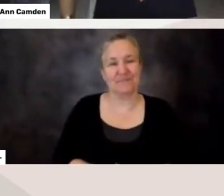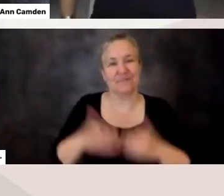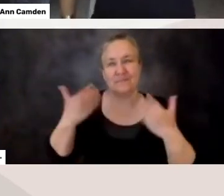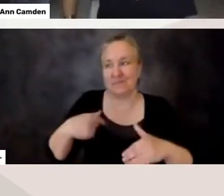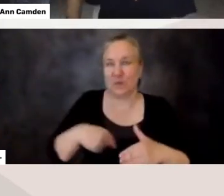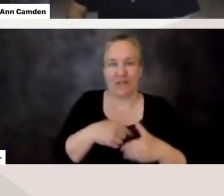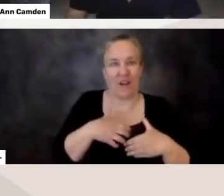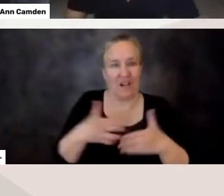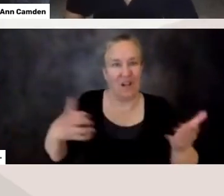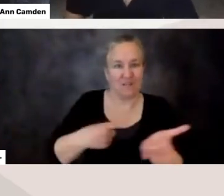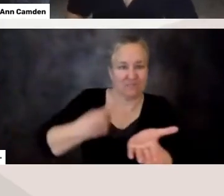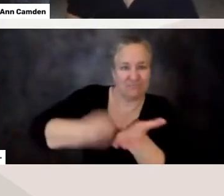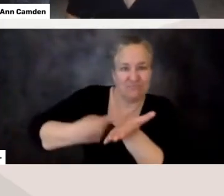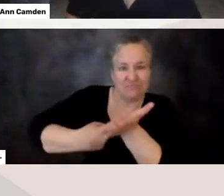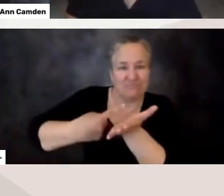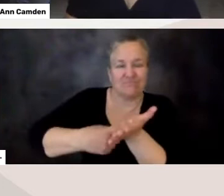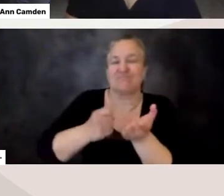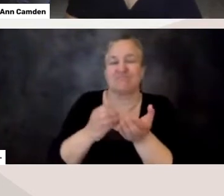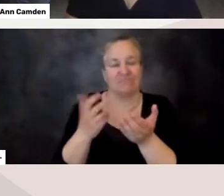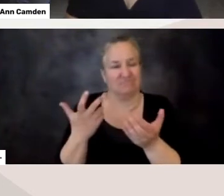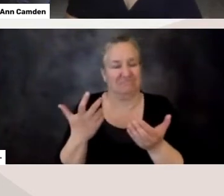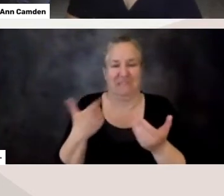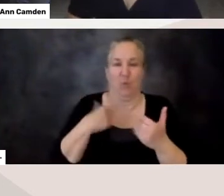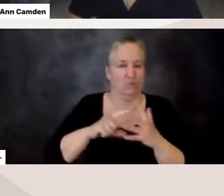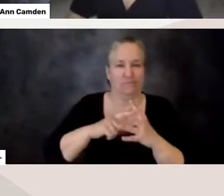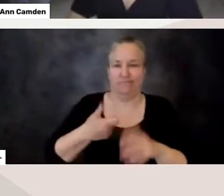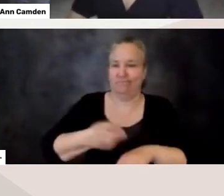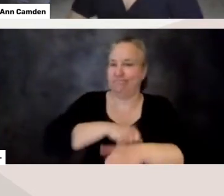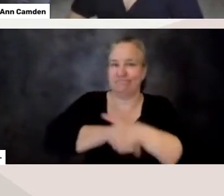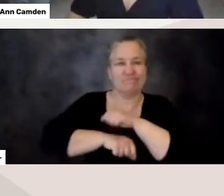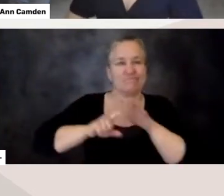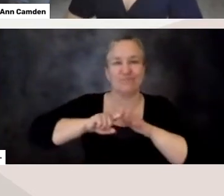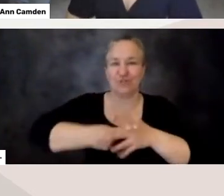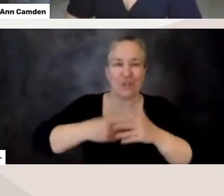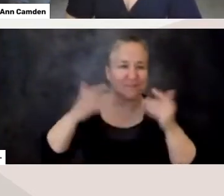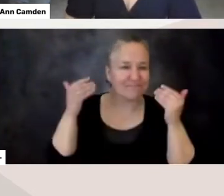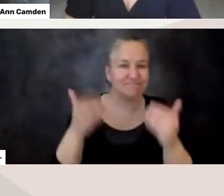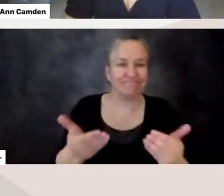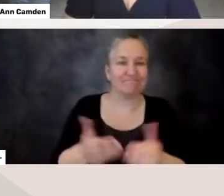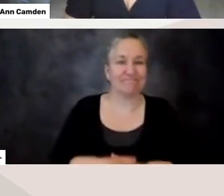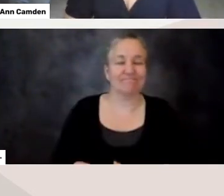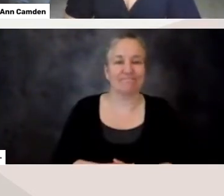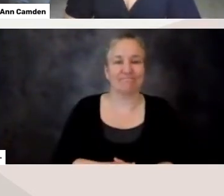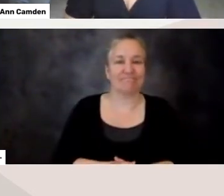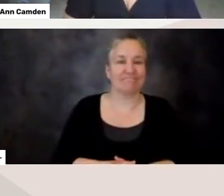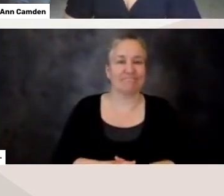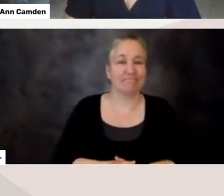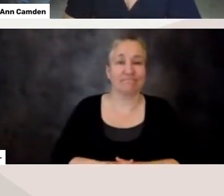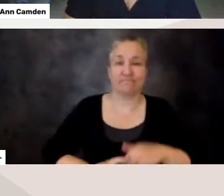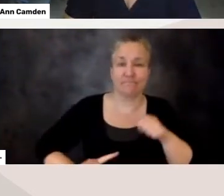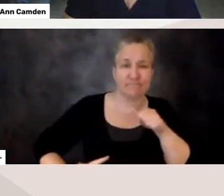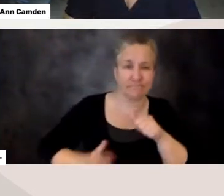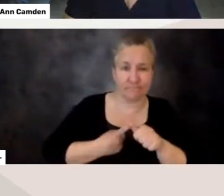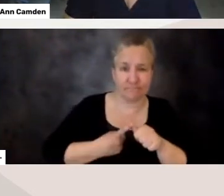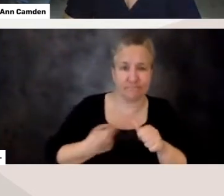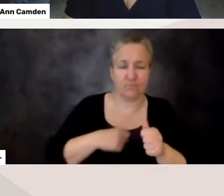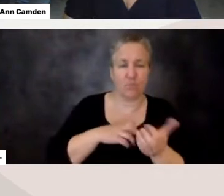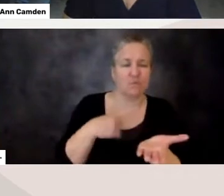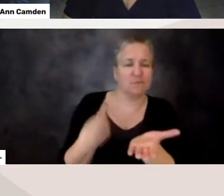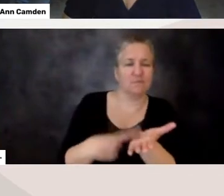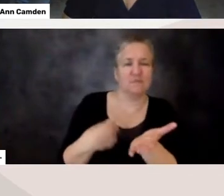talk about, so I'm just going to jump right in and we'll start by talking a little bit at first